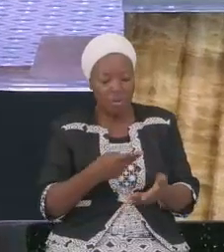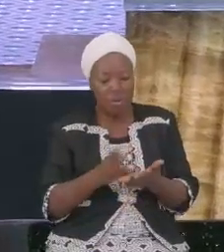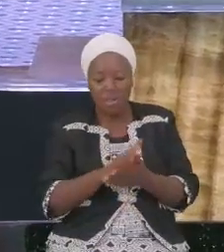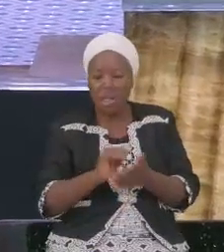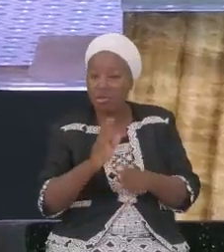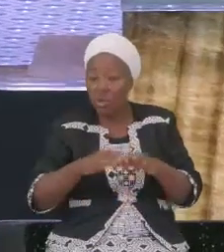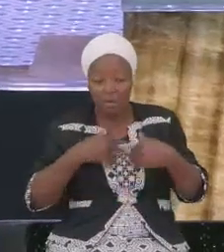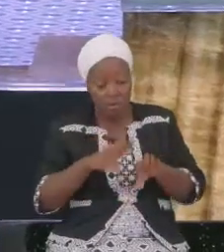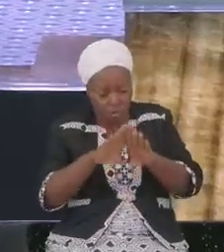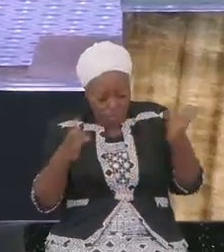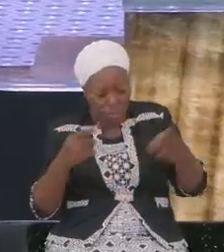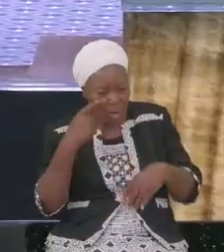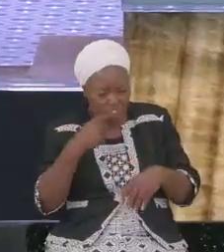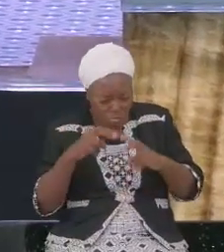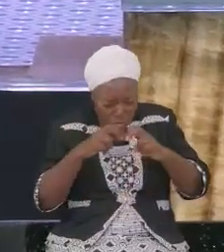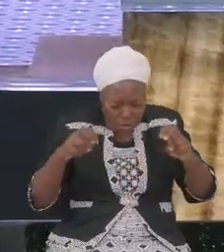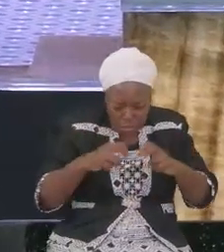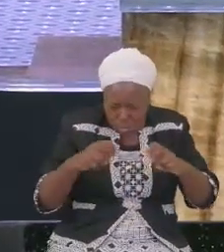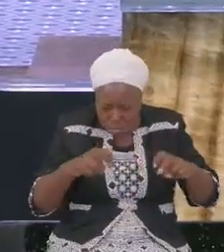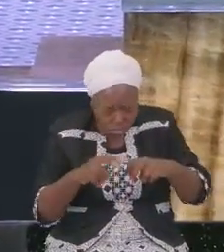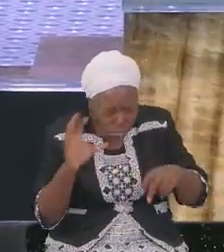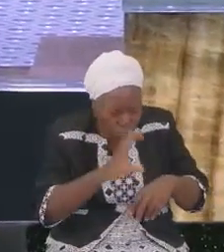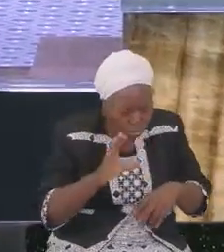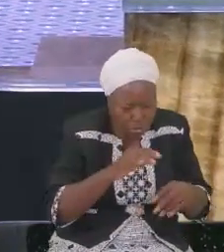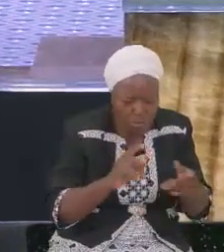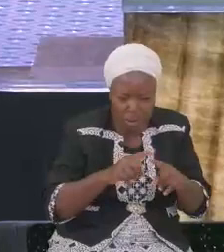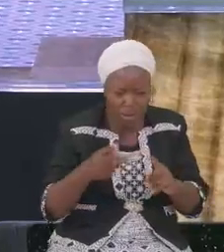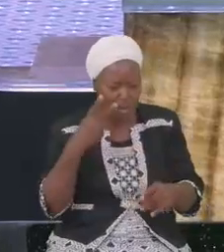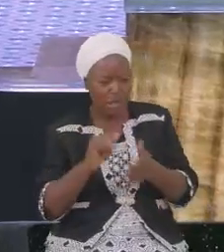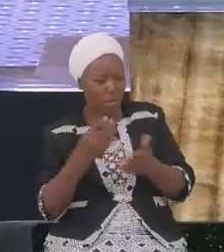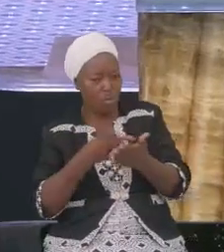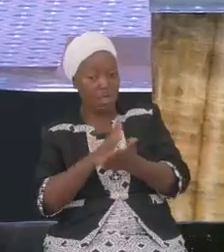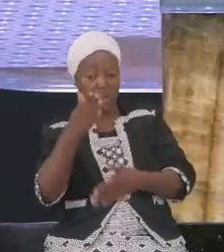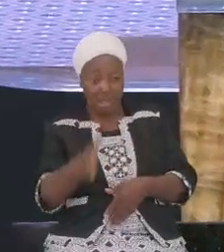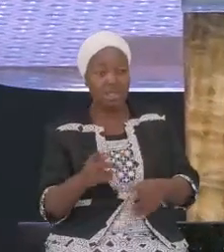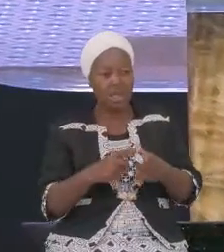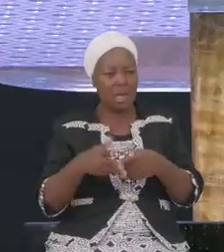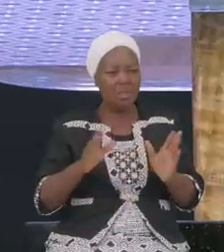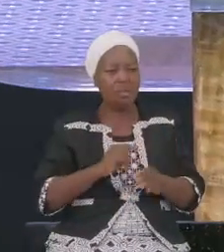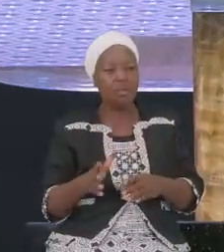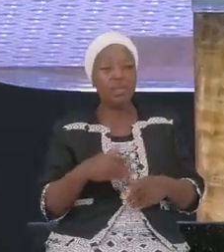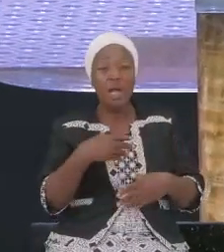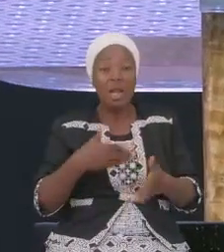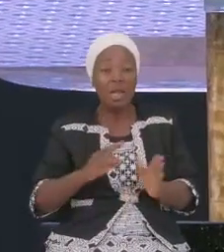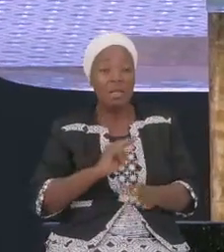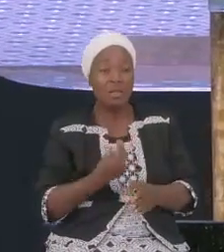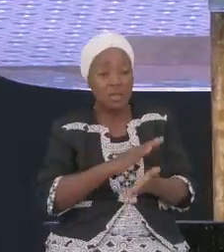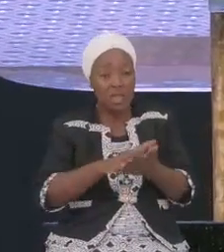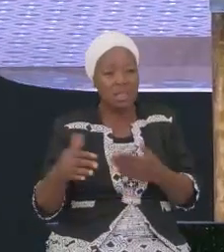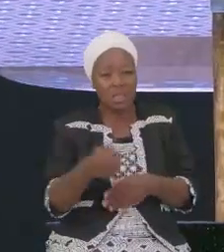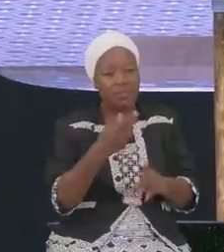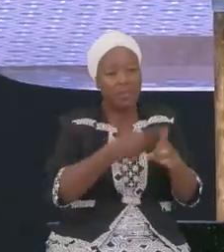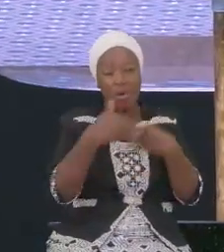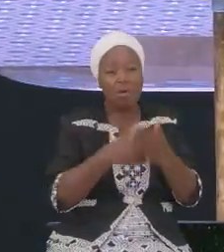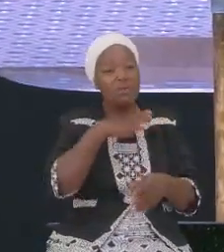be searching. You just see the holiness right there. It says, let us cleanse ourselves from all the filthiness of the flesh